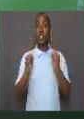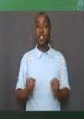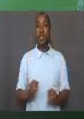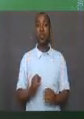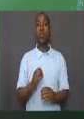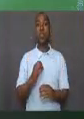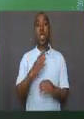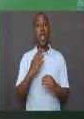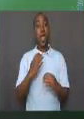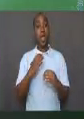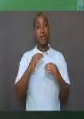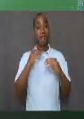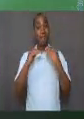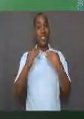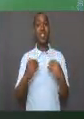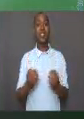the cells.